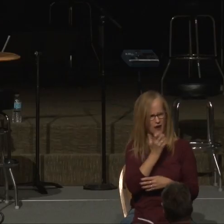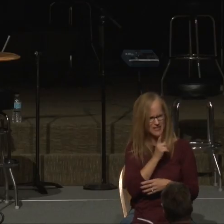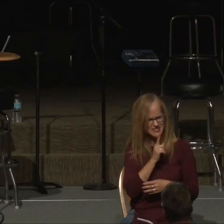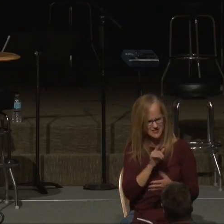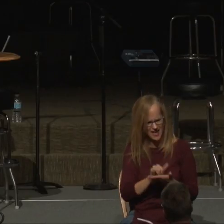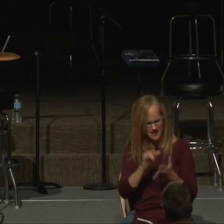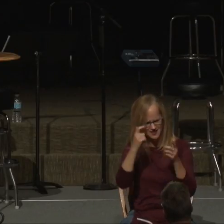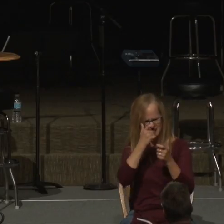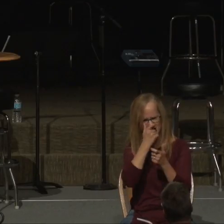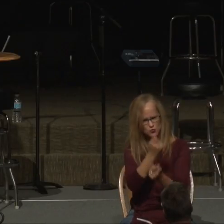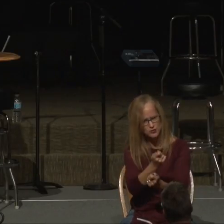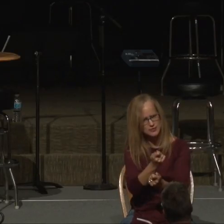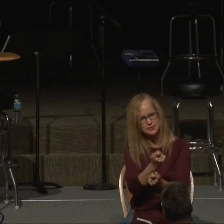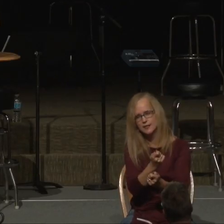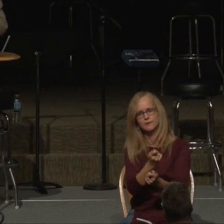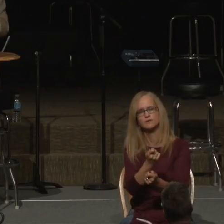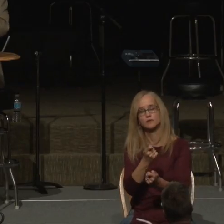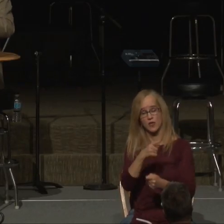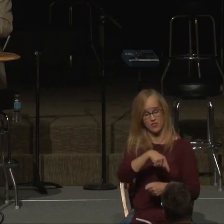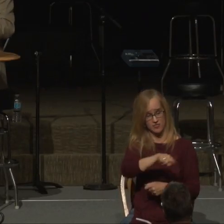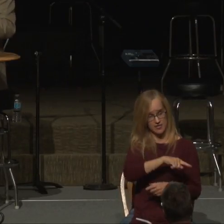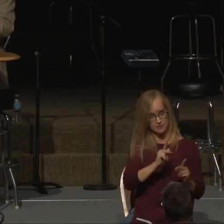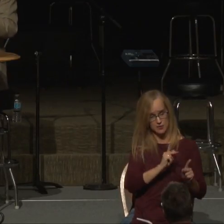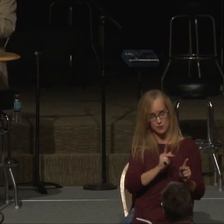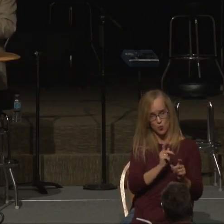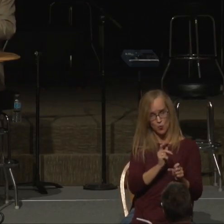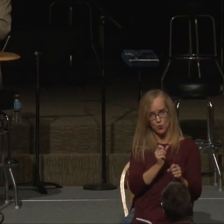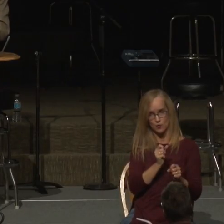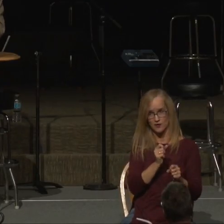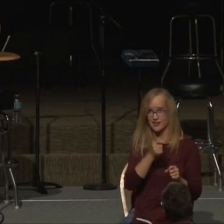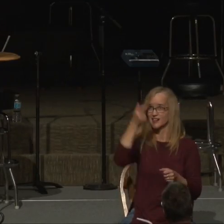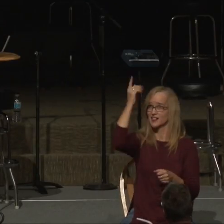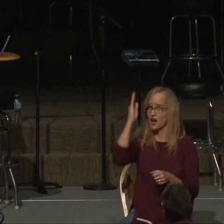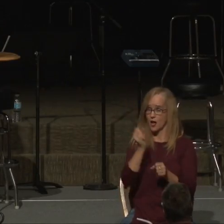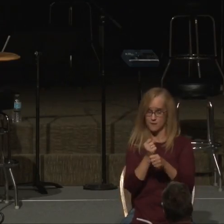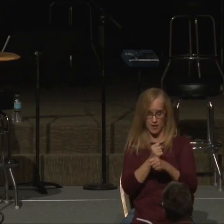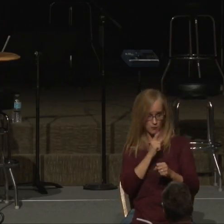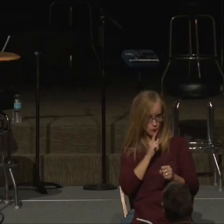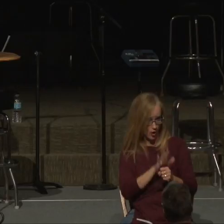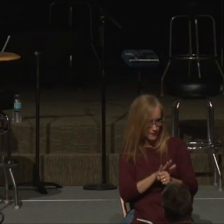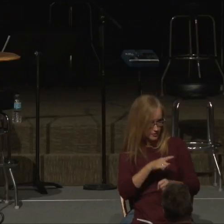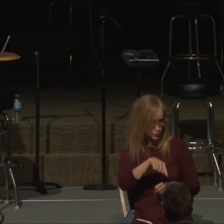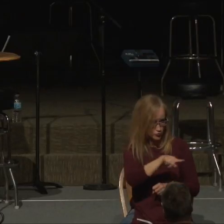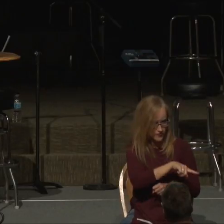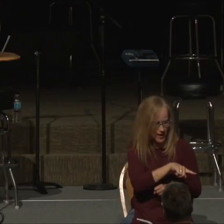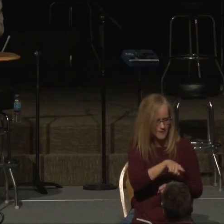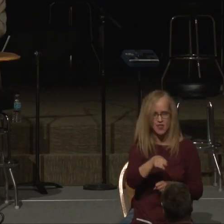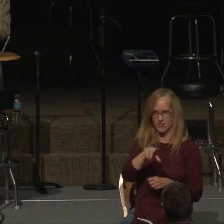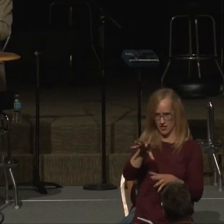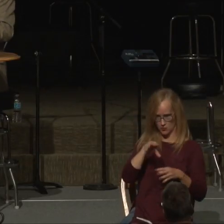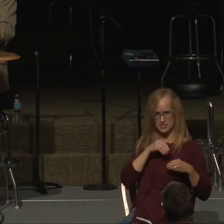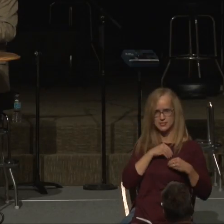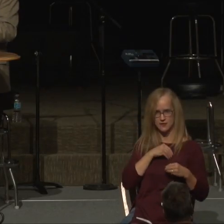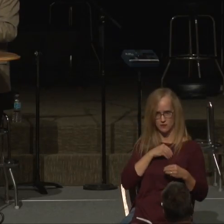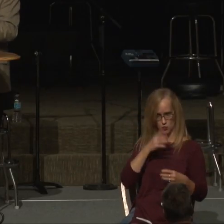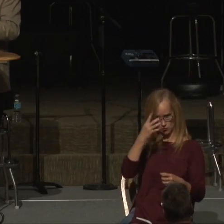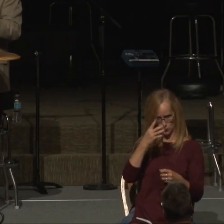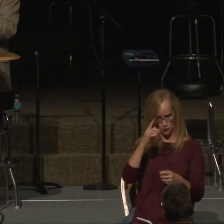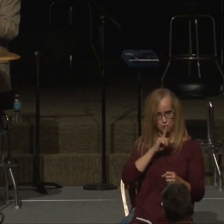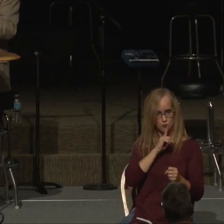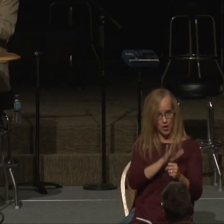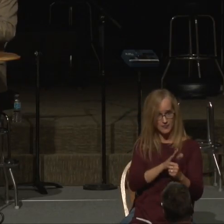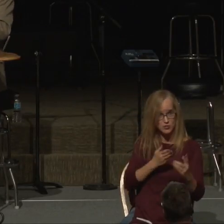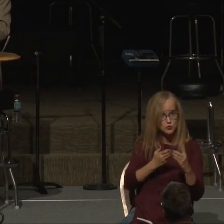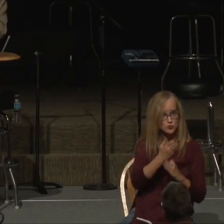that interesting? So these people were made, God made promises to them. They received those promises through faith.